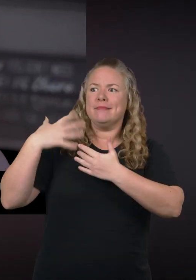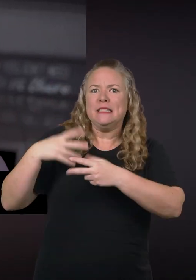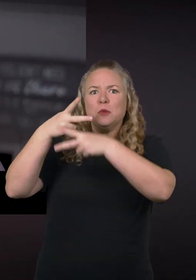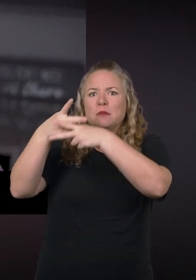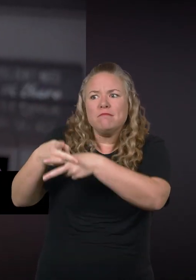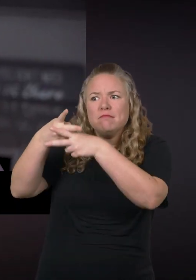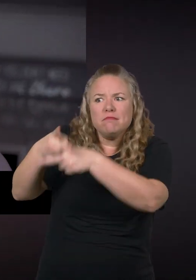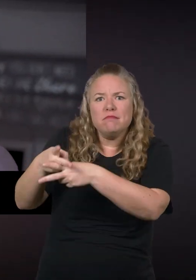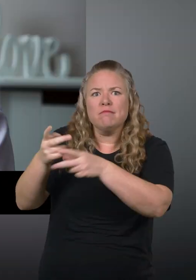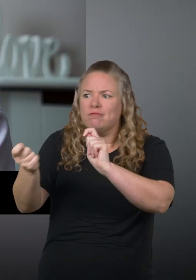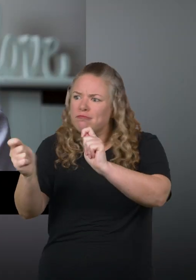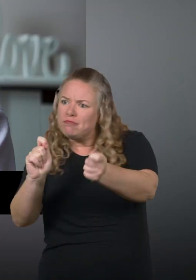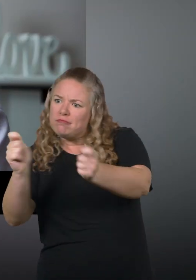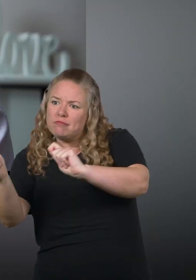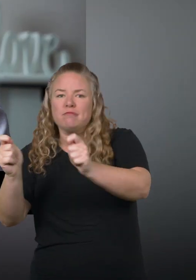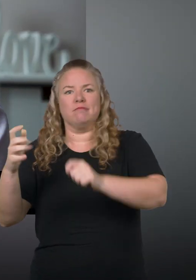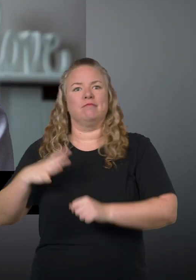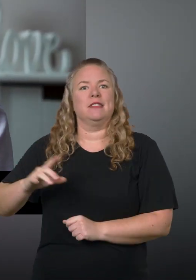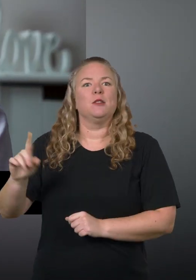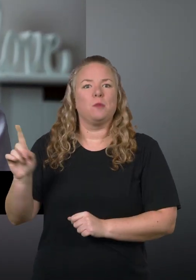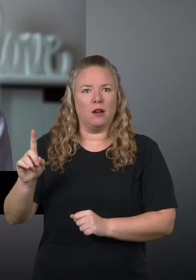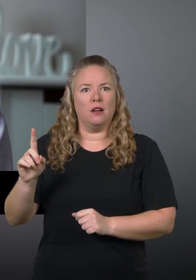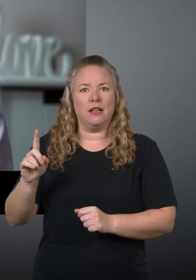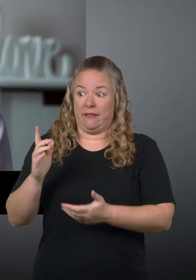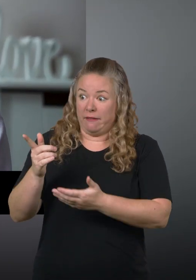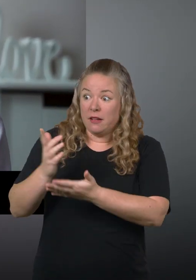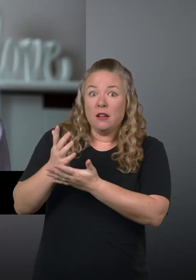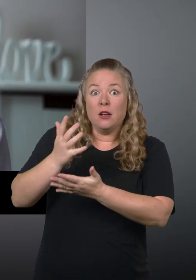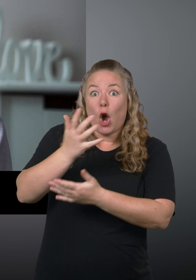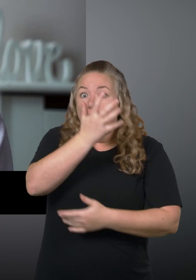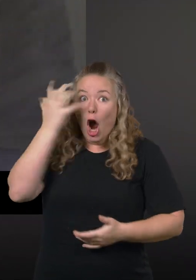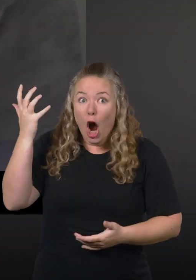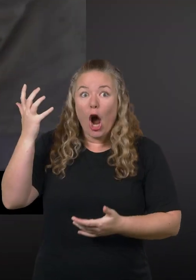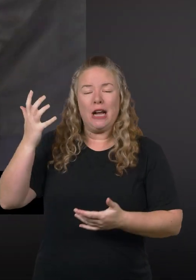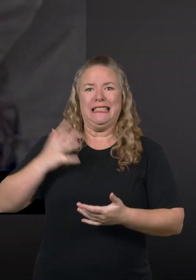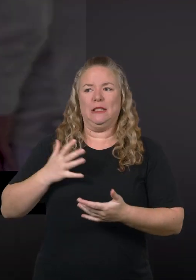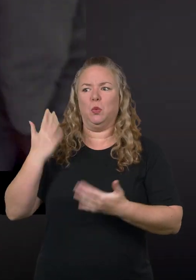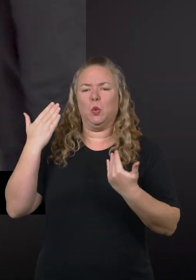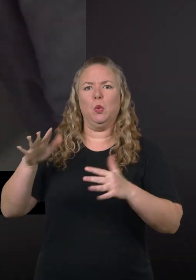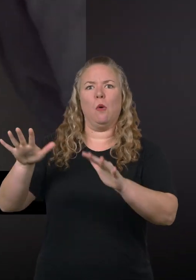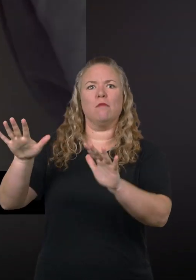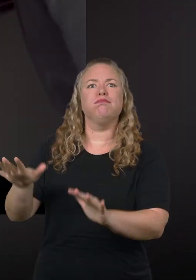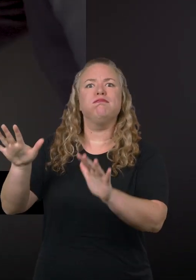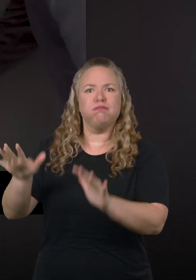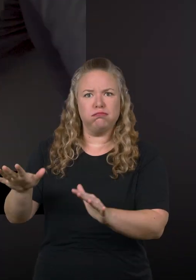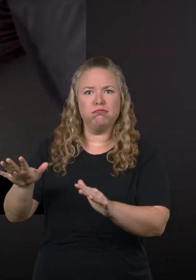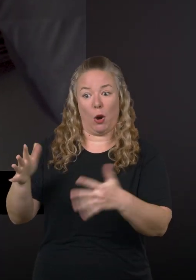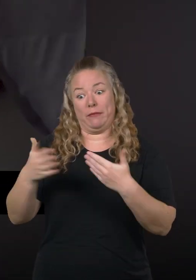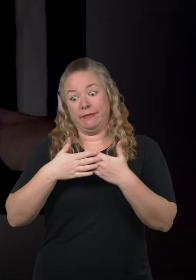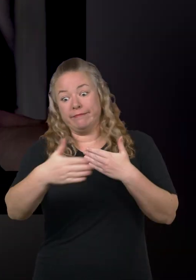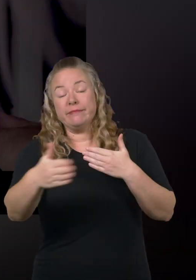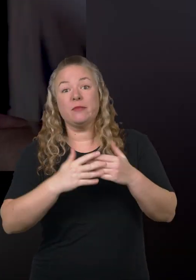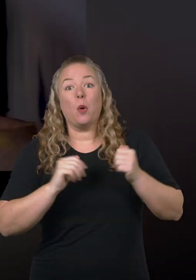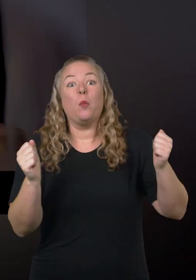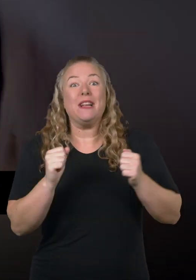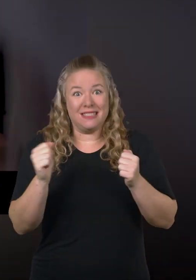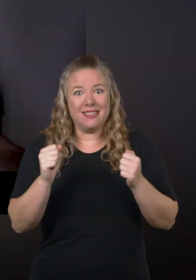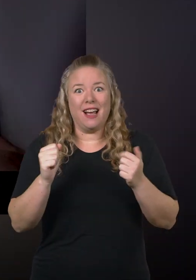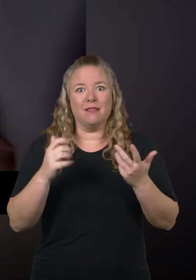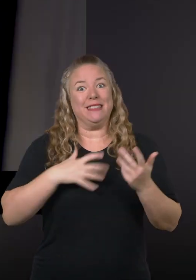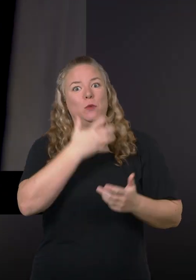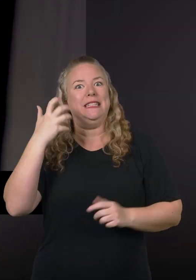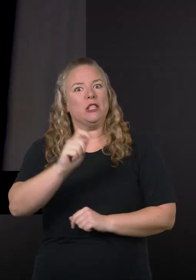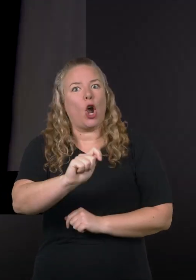accordingly. If it's too hot, then we have to try and cool her down, and obviously now we're coming into winter, to put the heating on and maybe